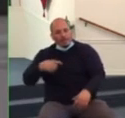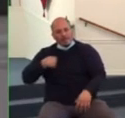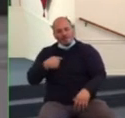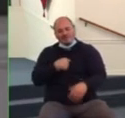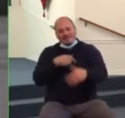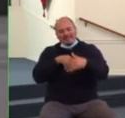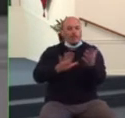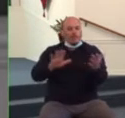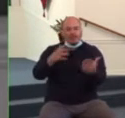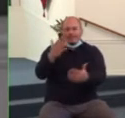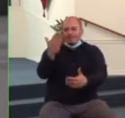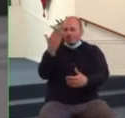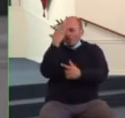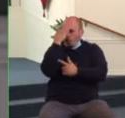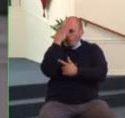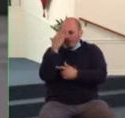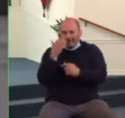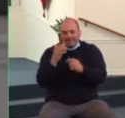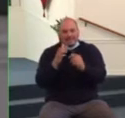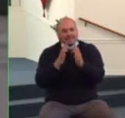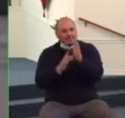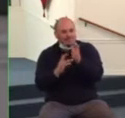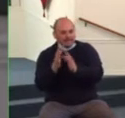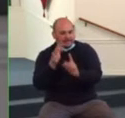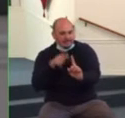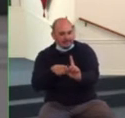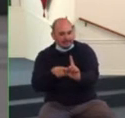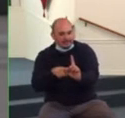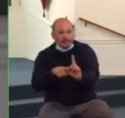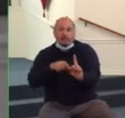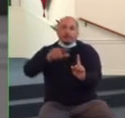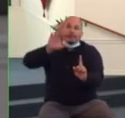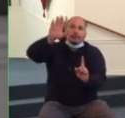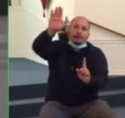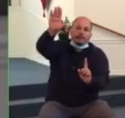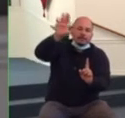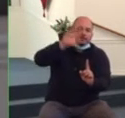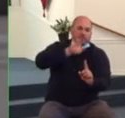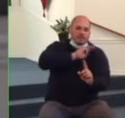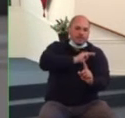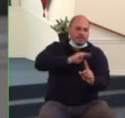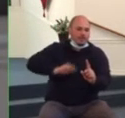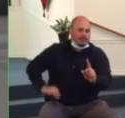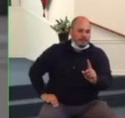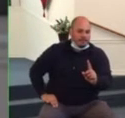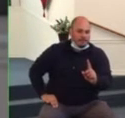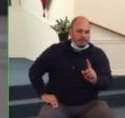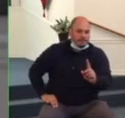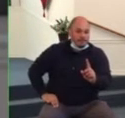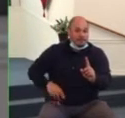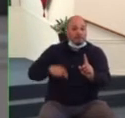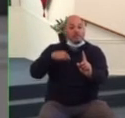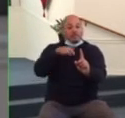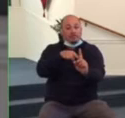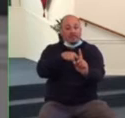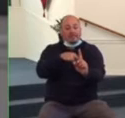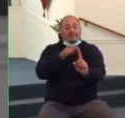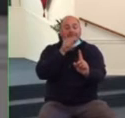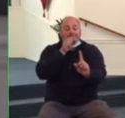Jesus suffered, God raised him from the dead and exalted him to be King of kings and Lord of